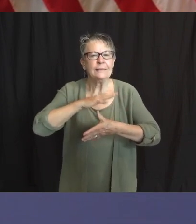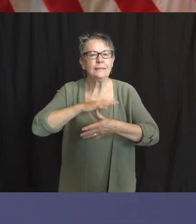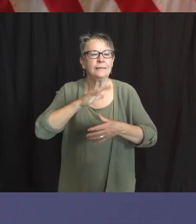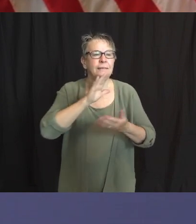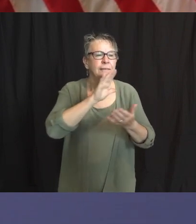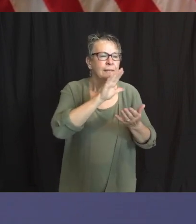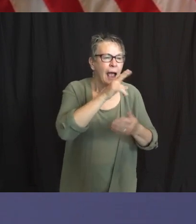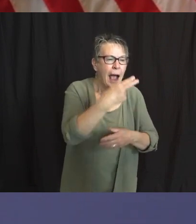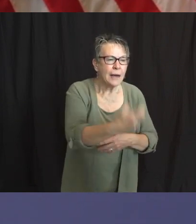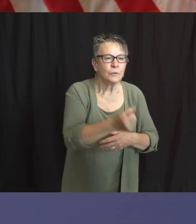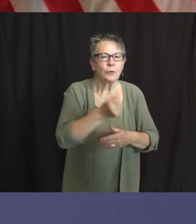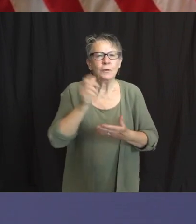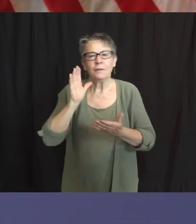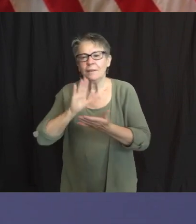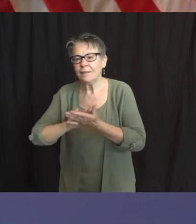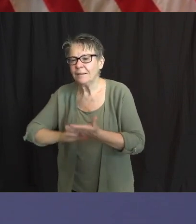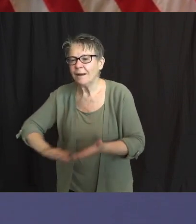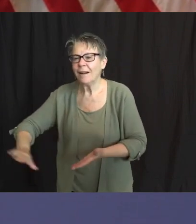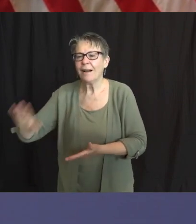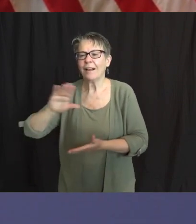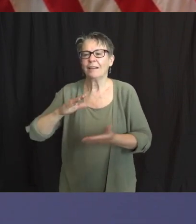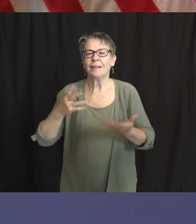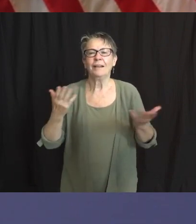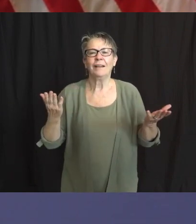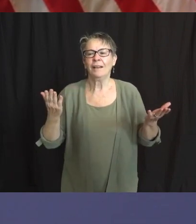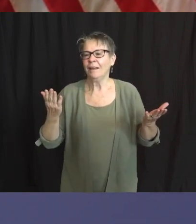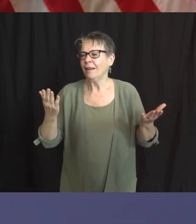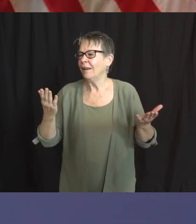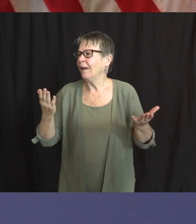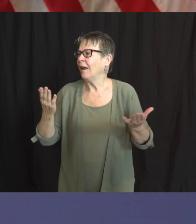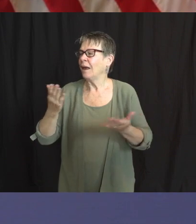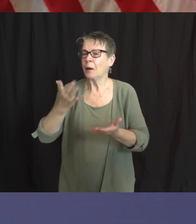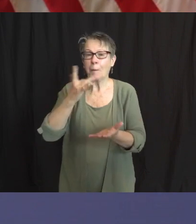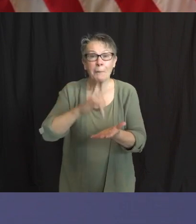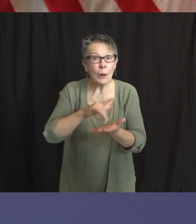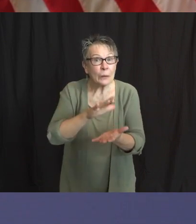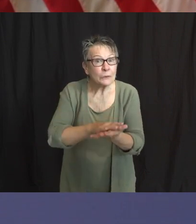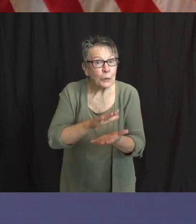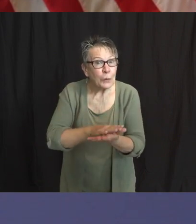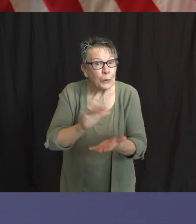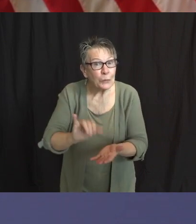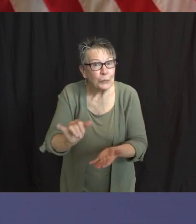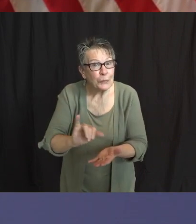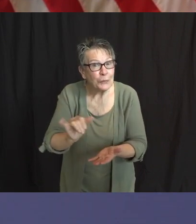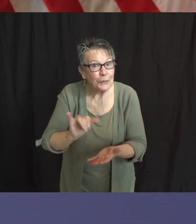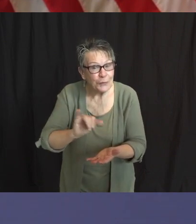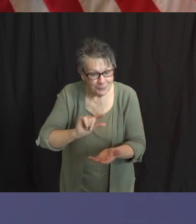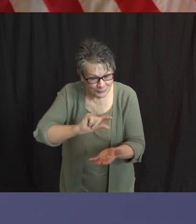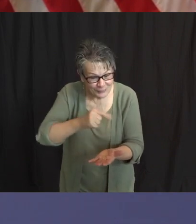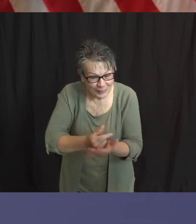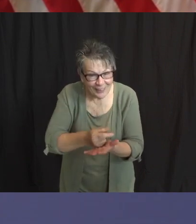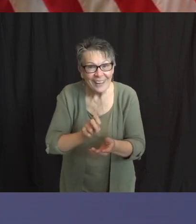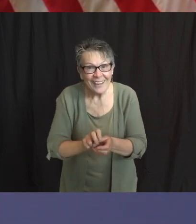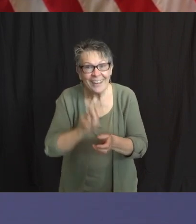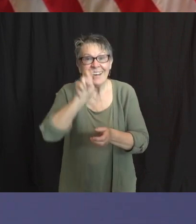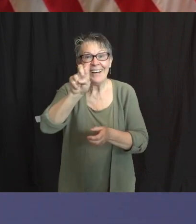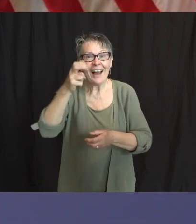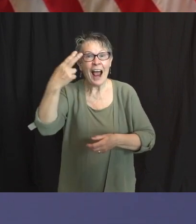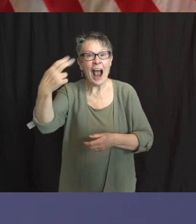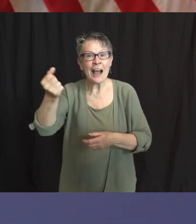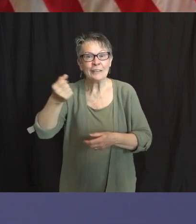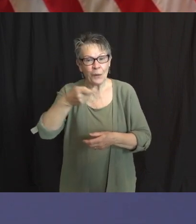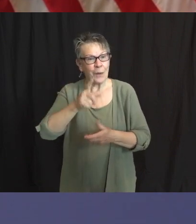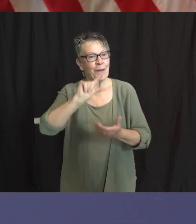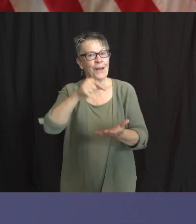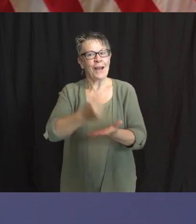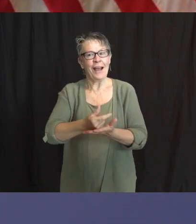school, certainly a college. We've got a senior in college who would be graduating this Saturday. He's still finishing out some